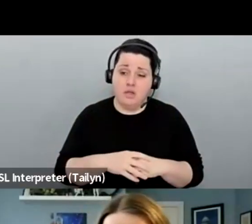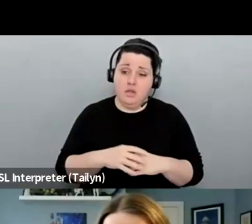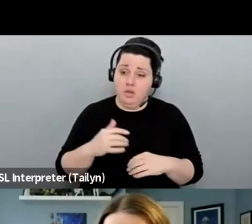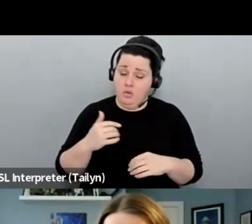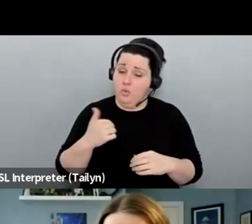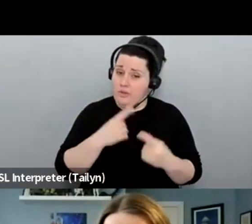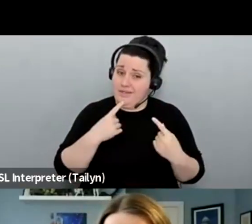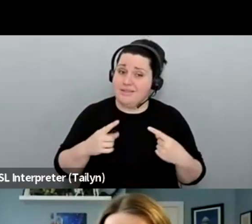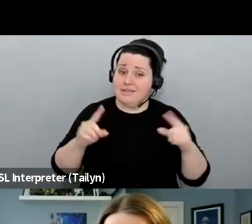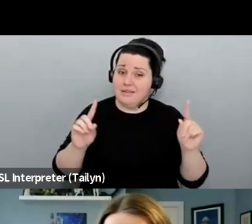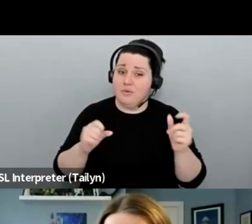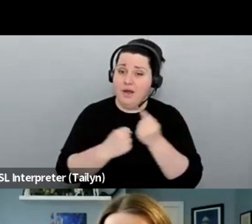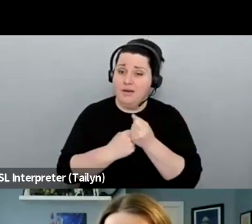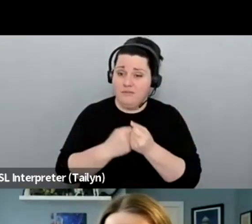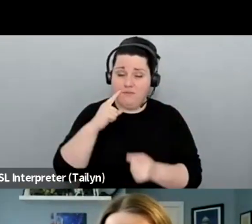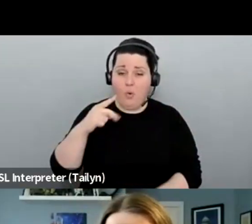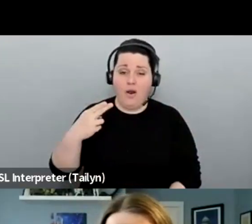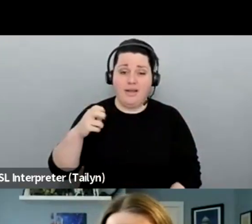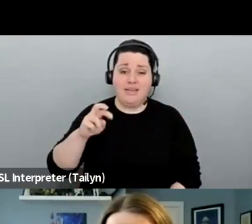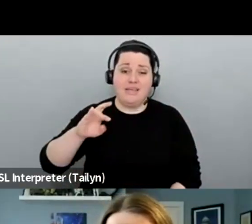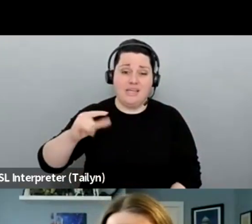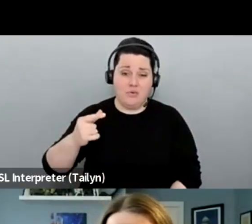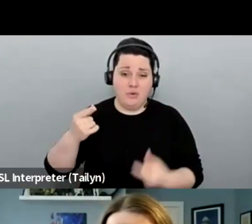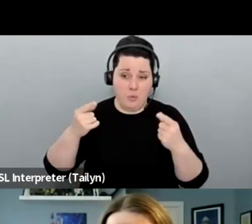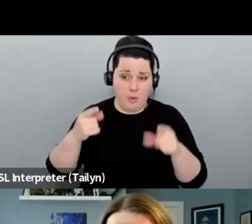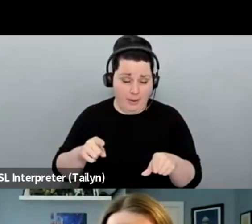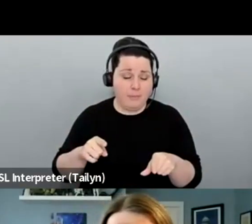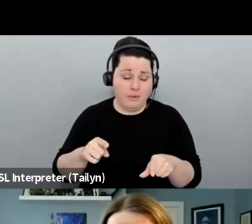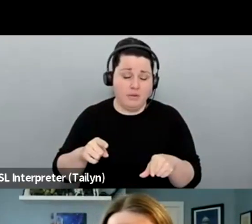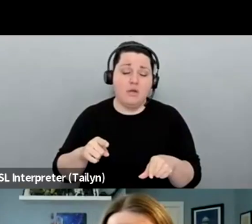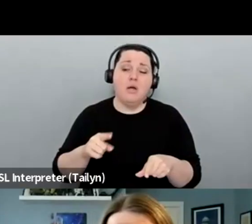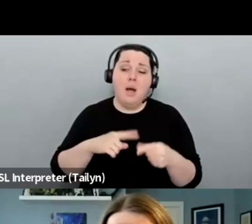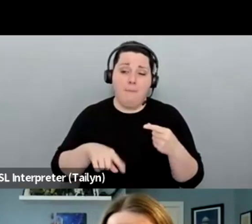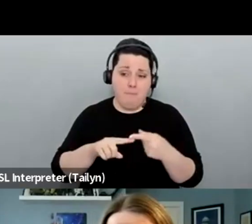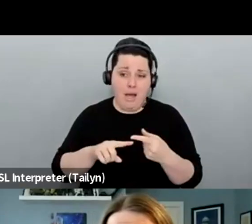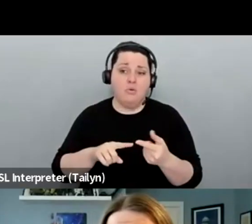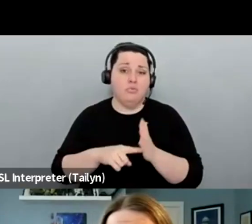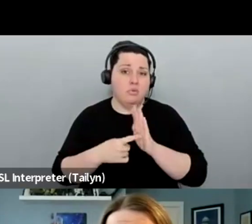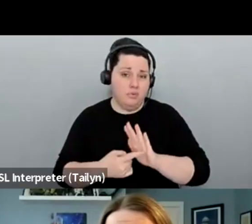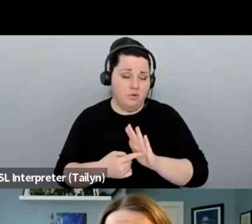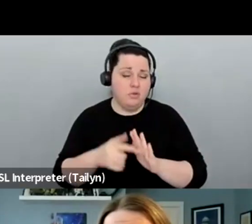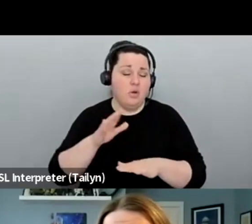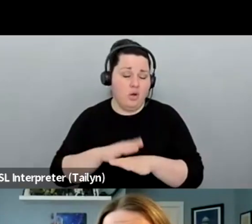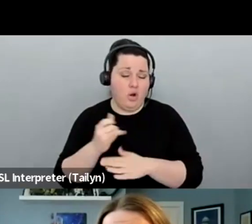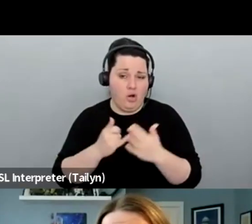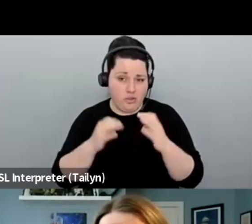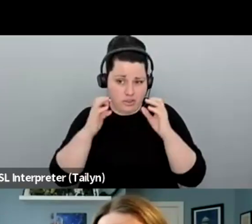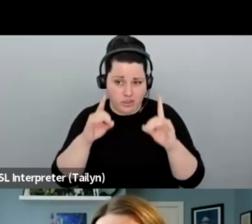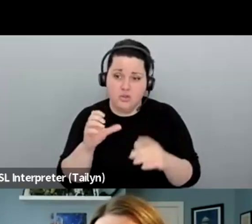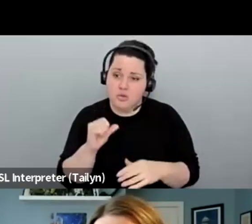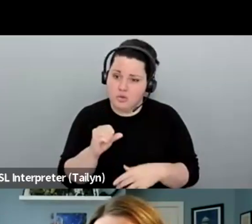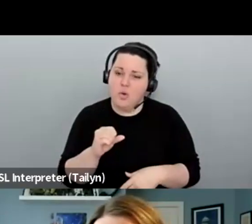actually advocating for a hearing to happen later that morning on transparency around arts education. So this is all